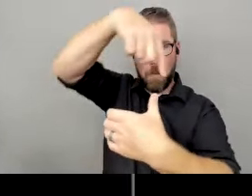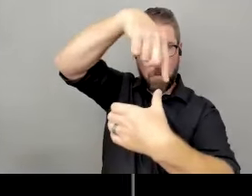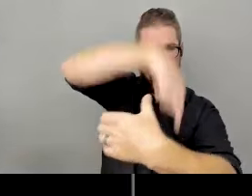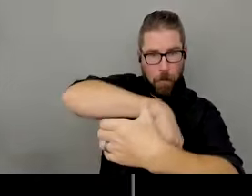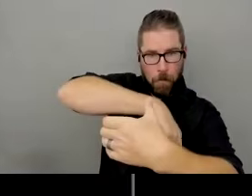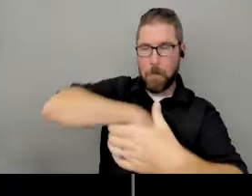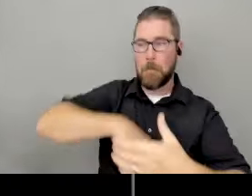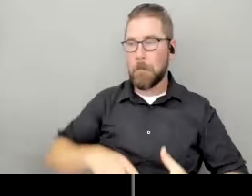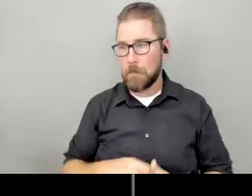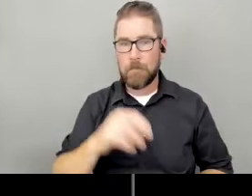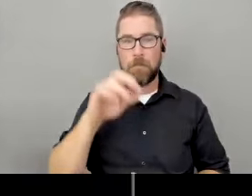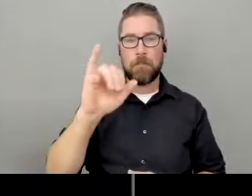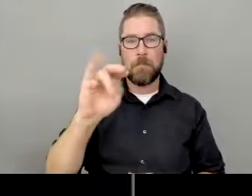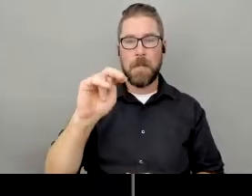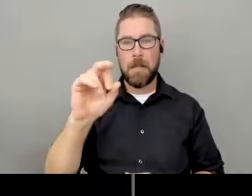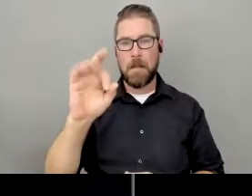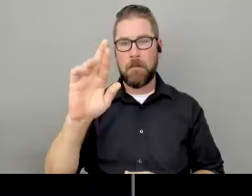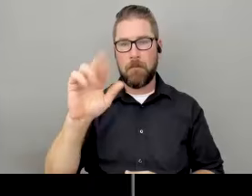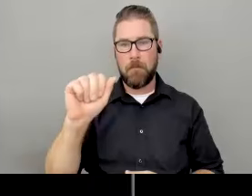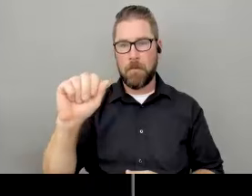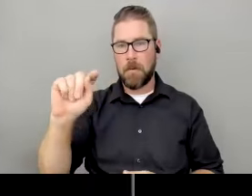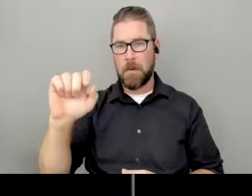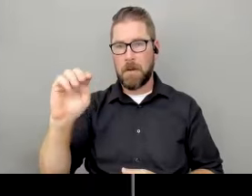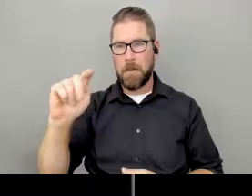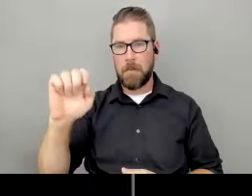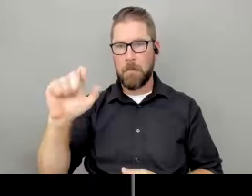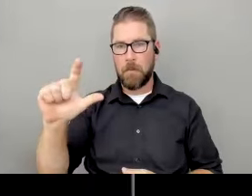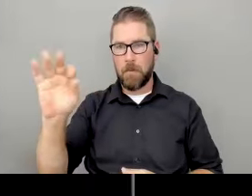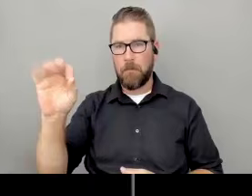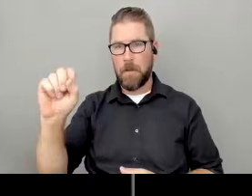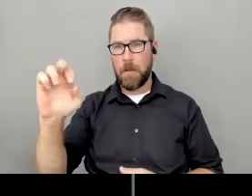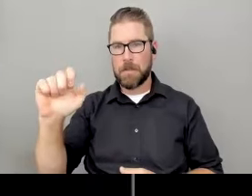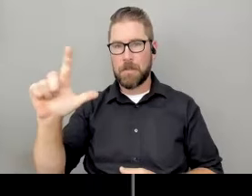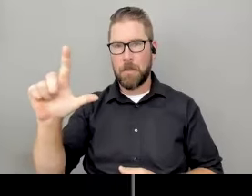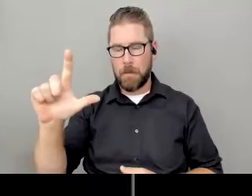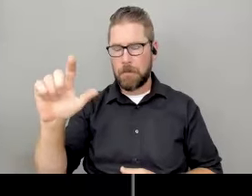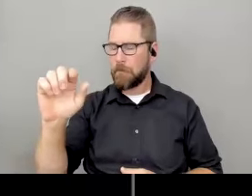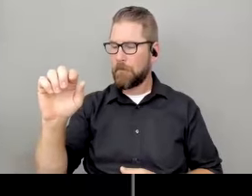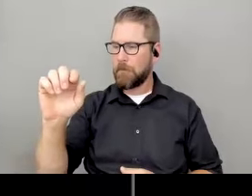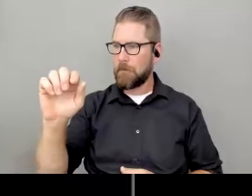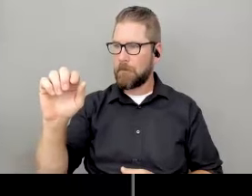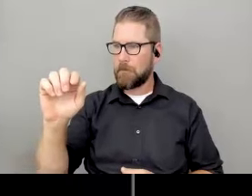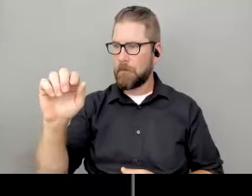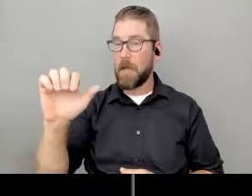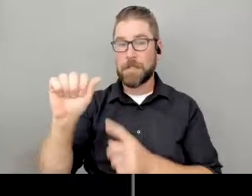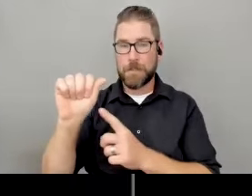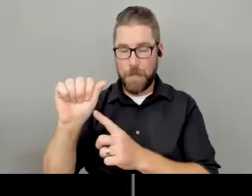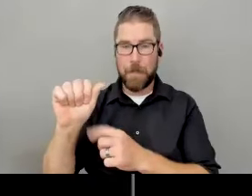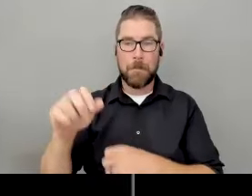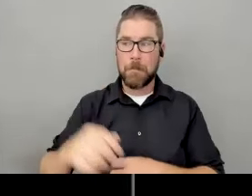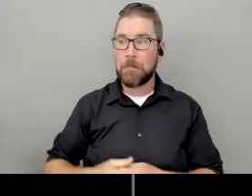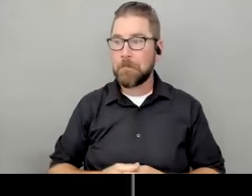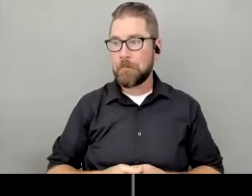Infratemporal fossa. So right and left orbit, nasal fossa, and the infratemporal fossa was the one back